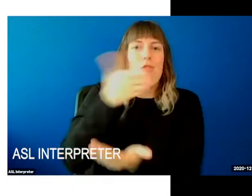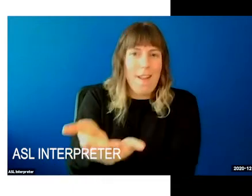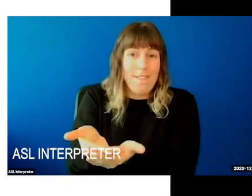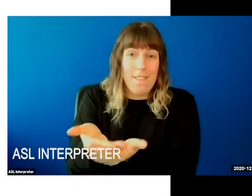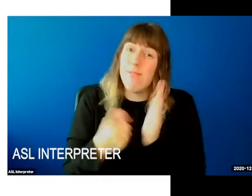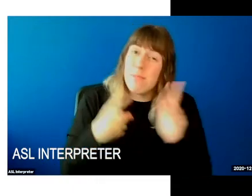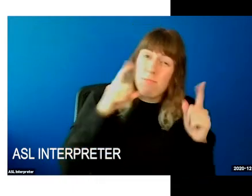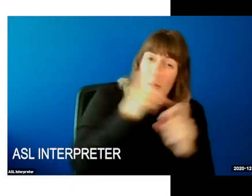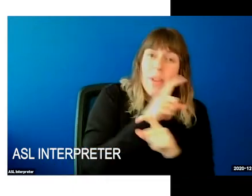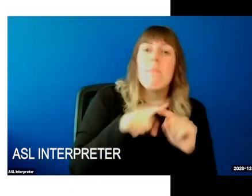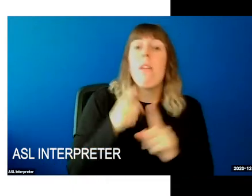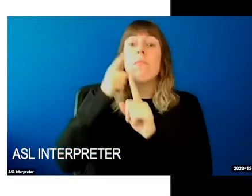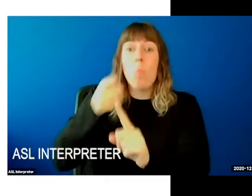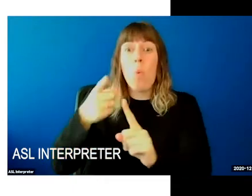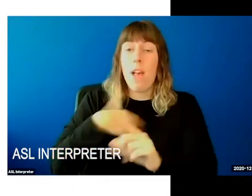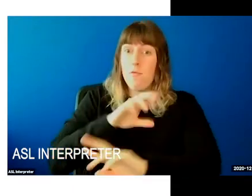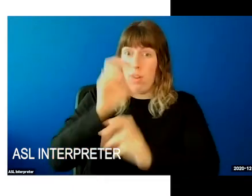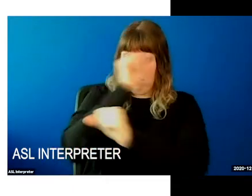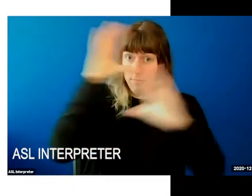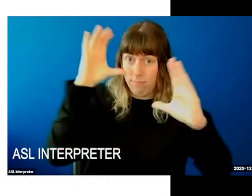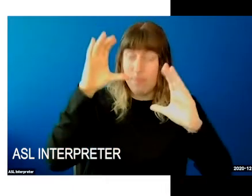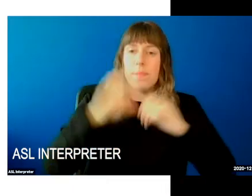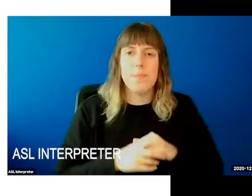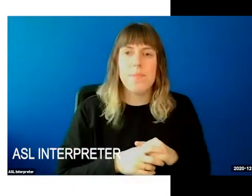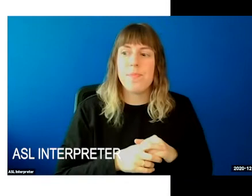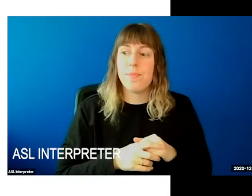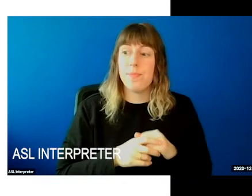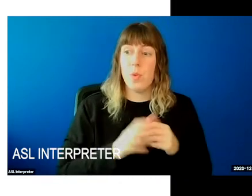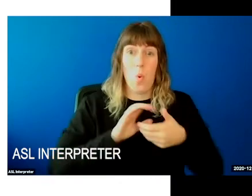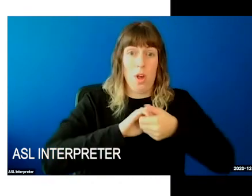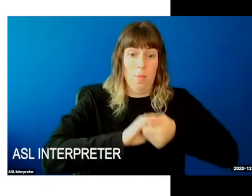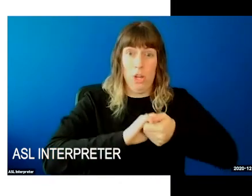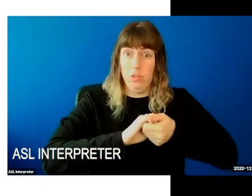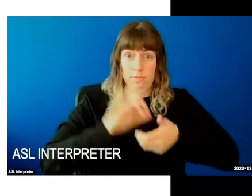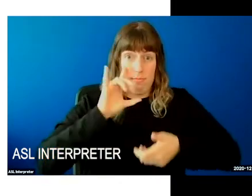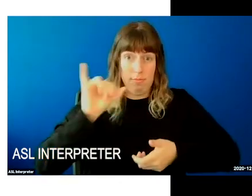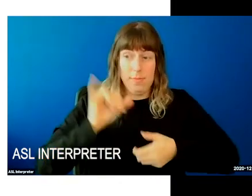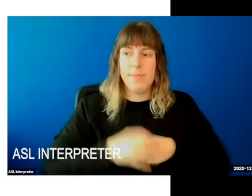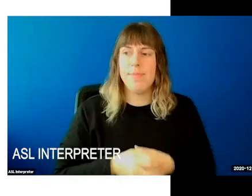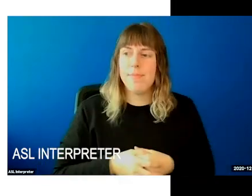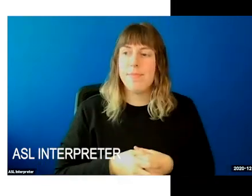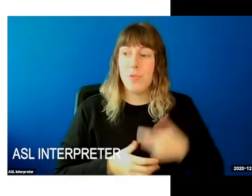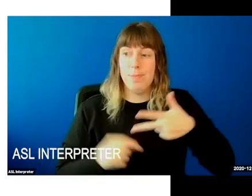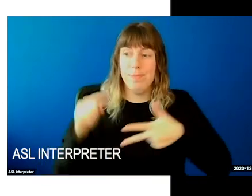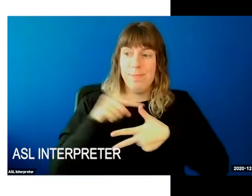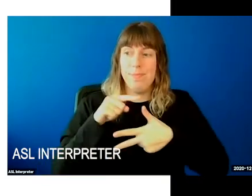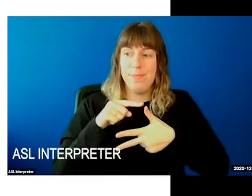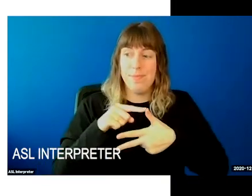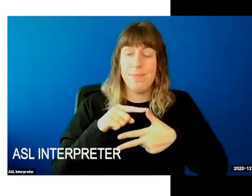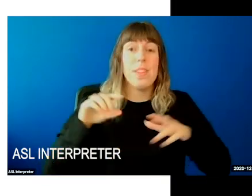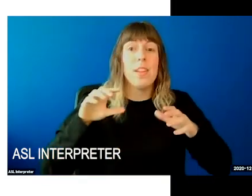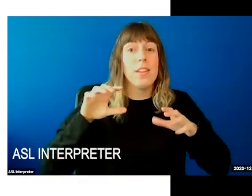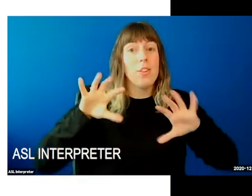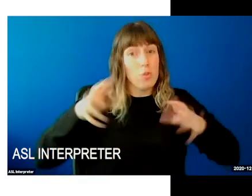it's complicated, but they see where they need to go. And so the recipe for collaboration would be the following. Number one, focus on the